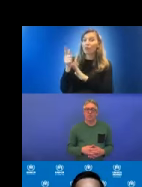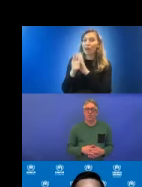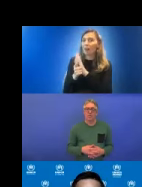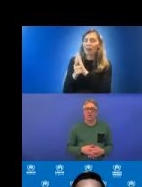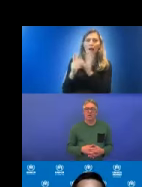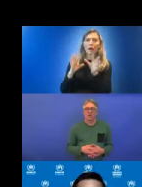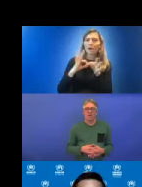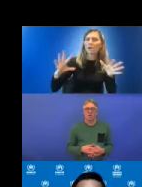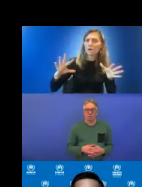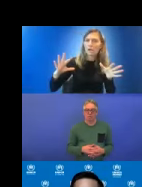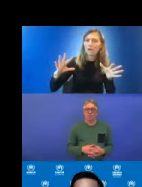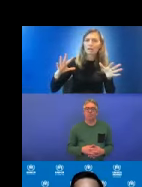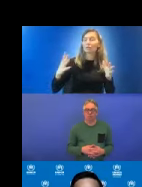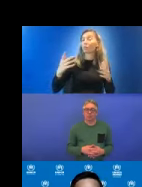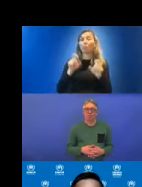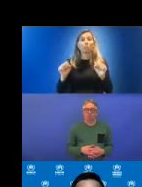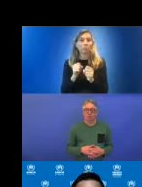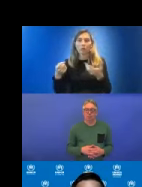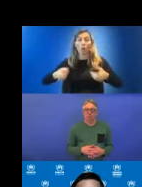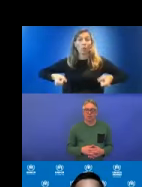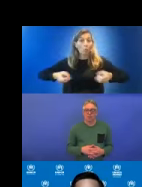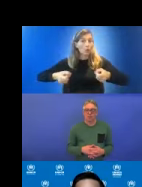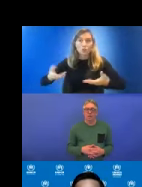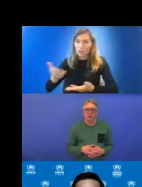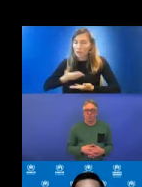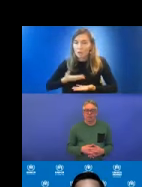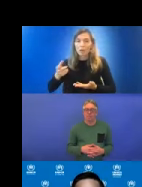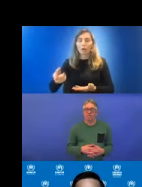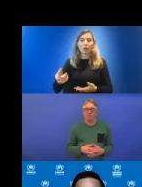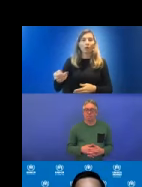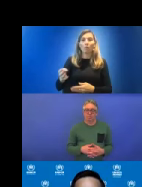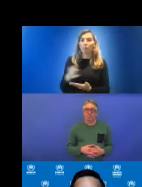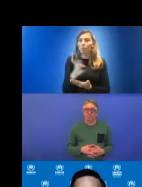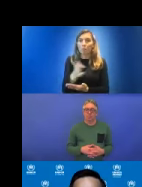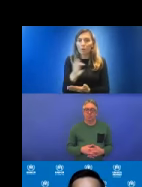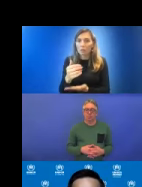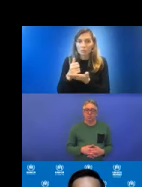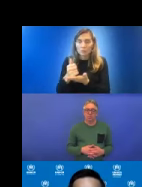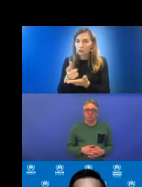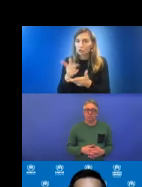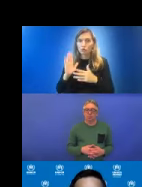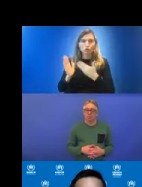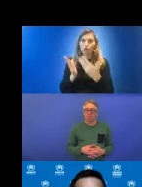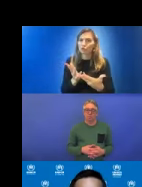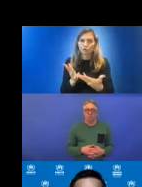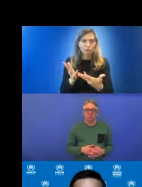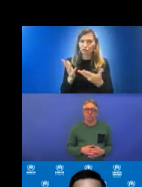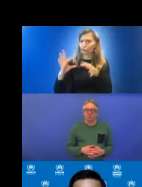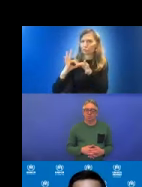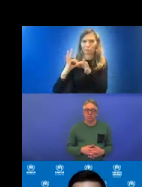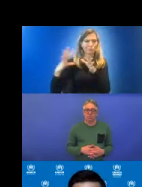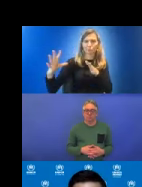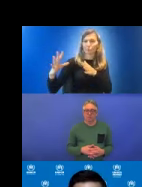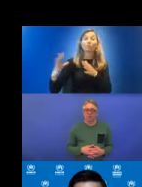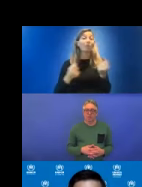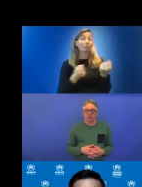access everything from wheelchairs to mobility aids and any other number of services that the state was providing to